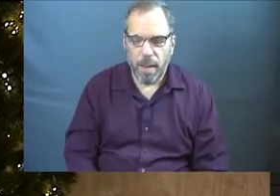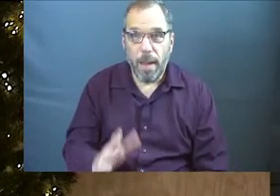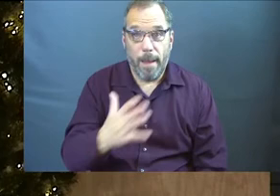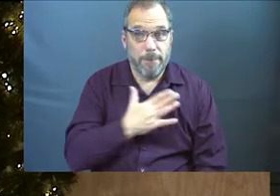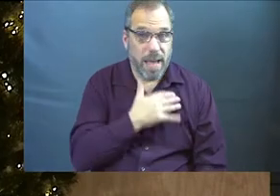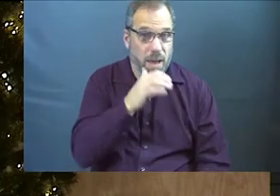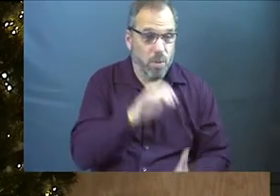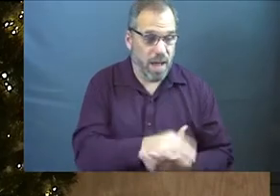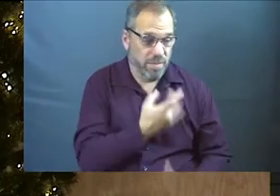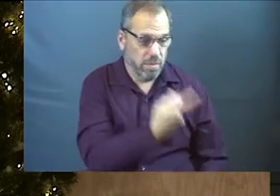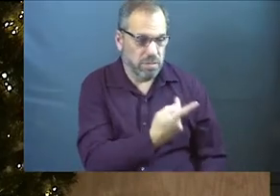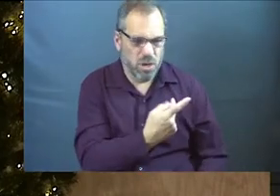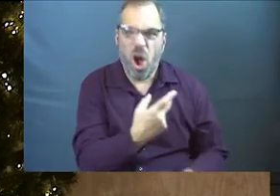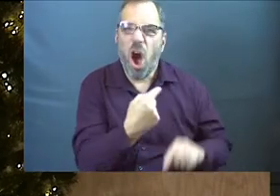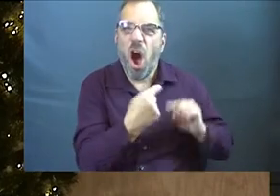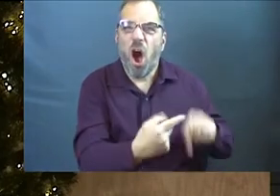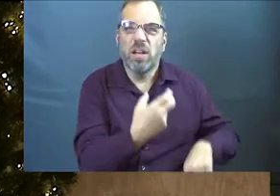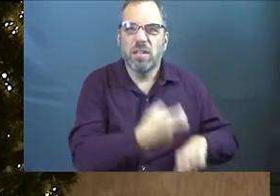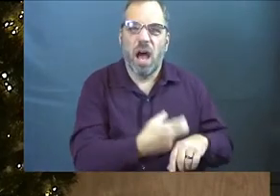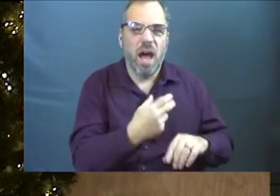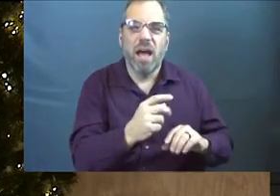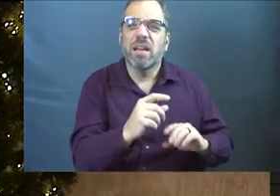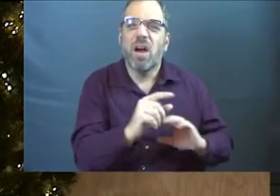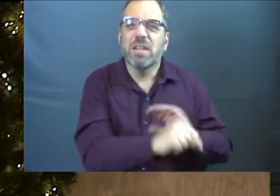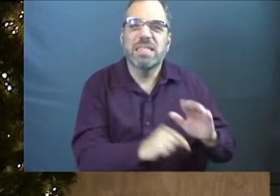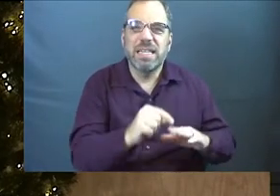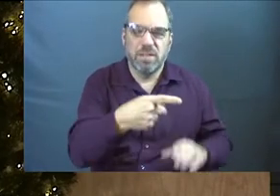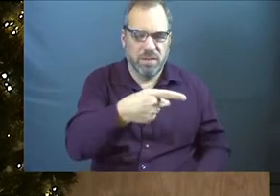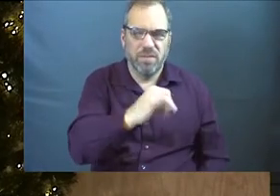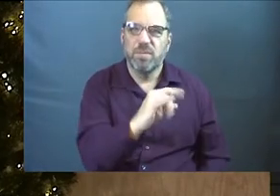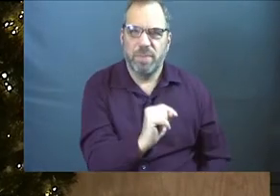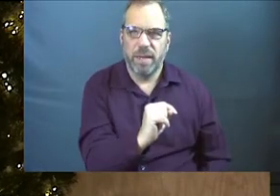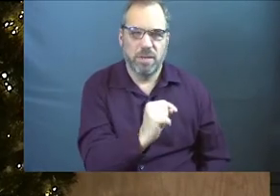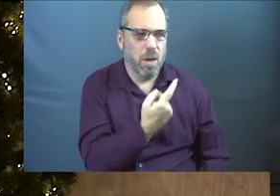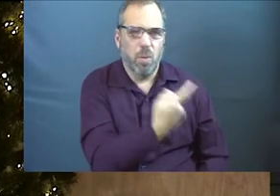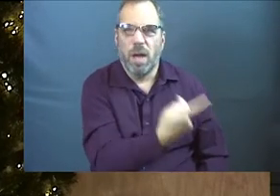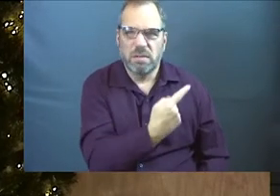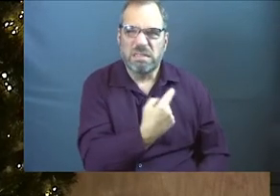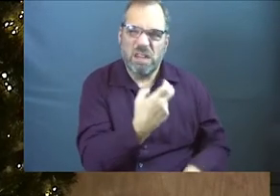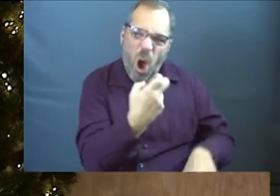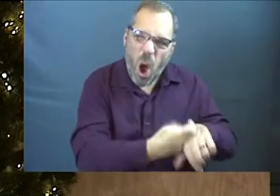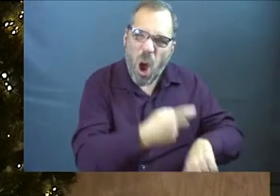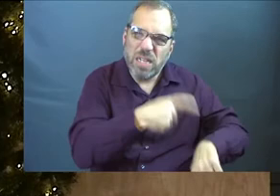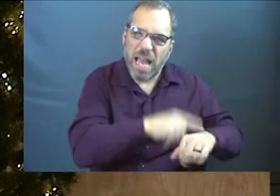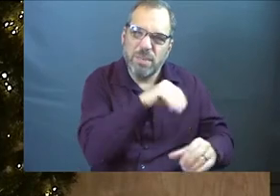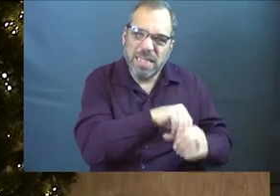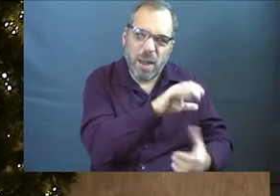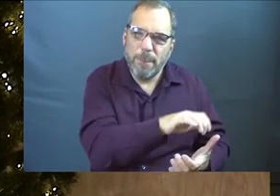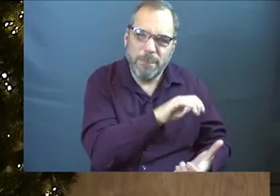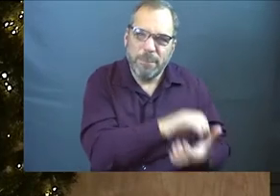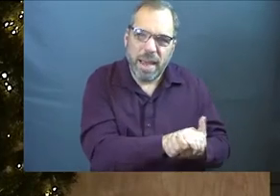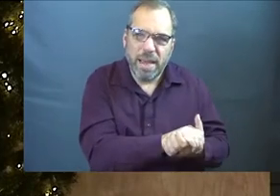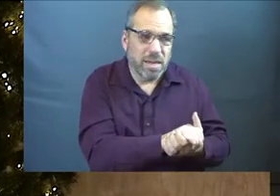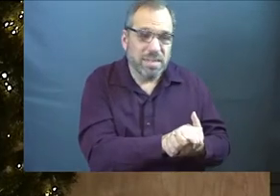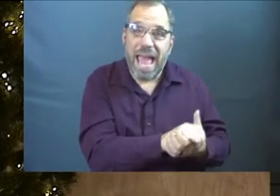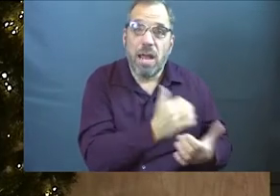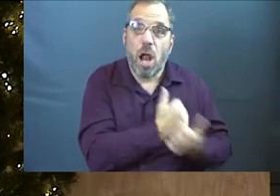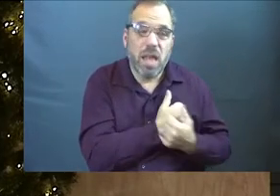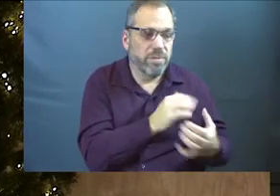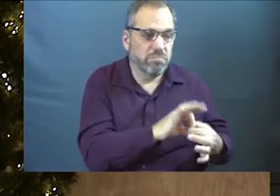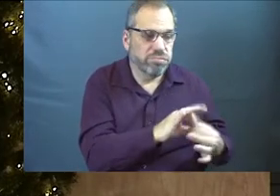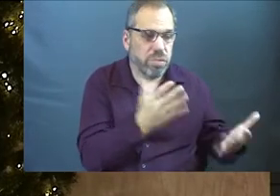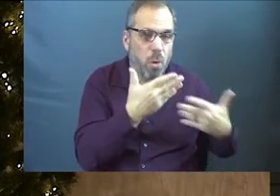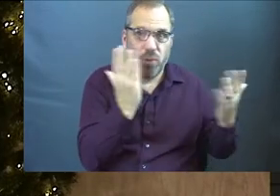How my wife and I went through a difficult season. We called the season the pit, where we went through difficult times in our marriage and we fell out of love with each